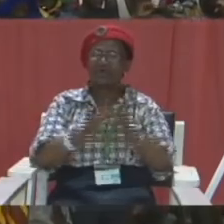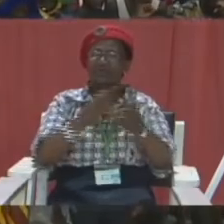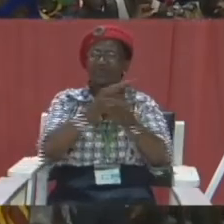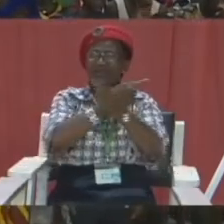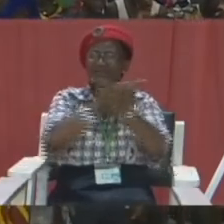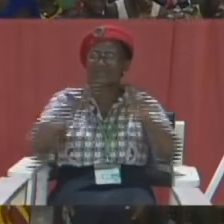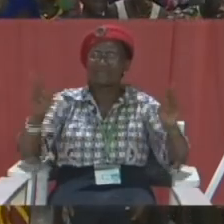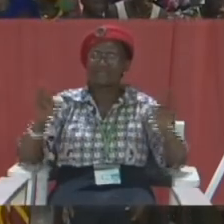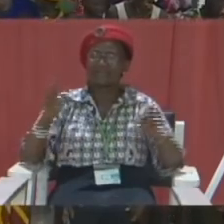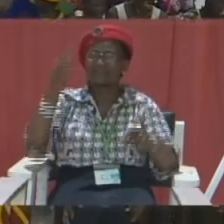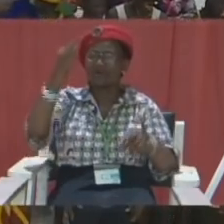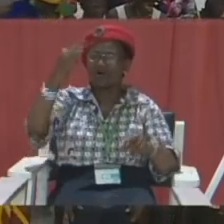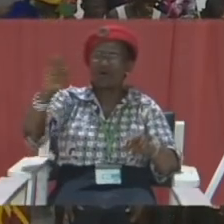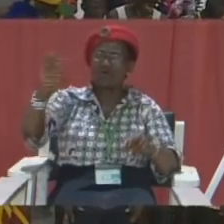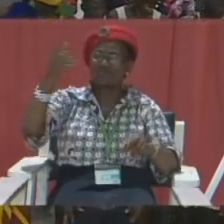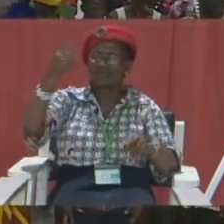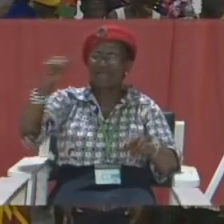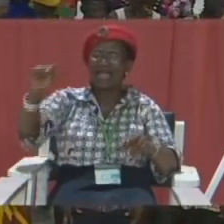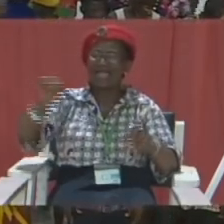And